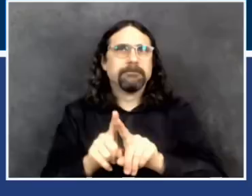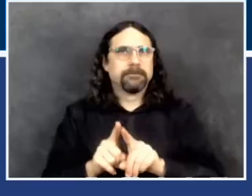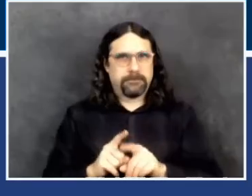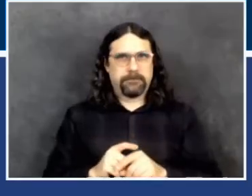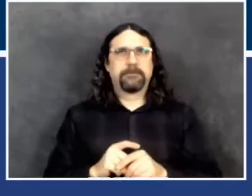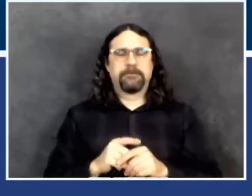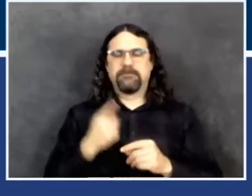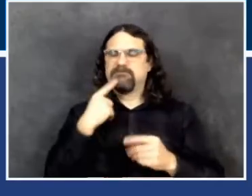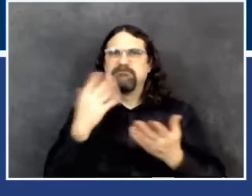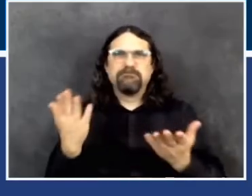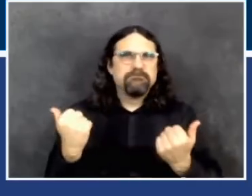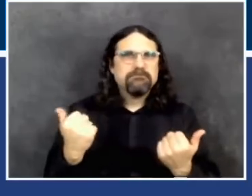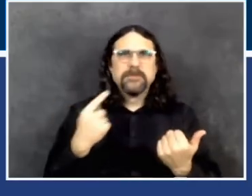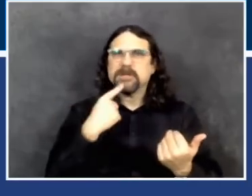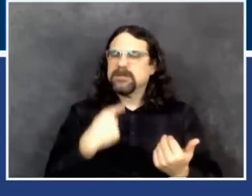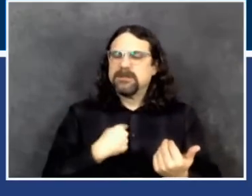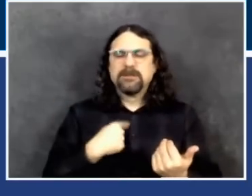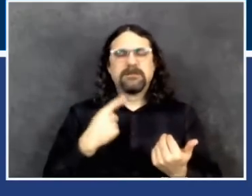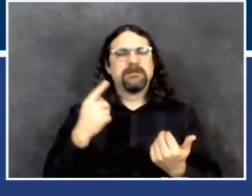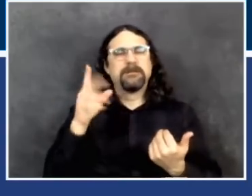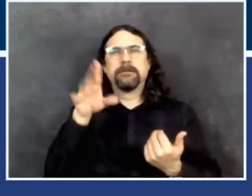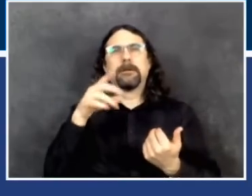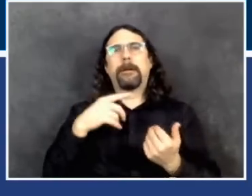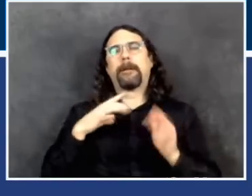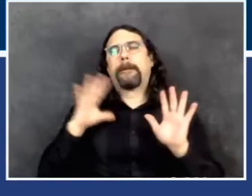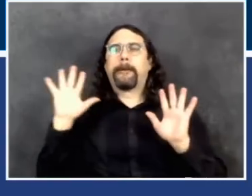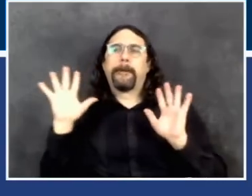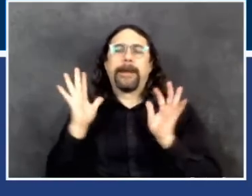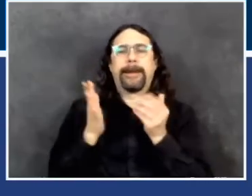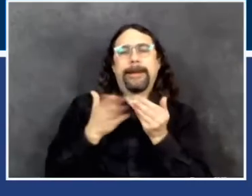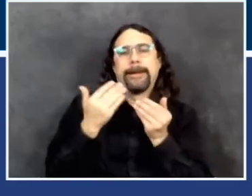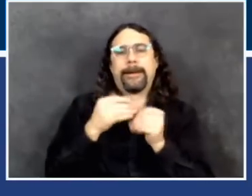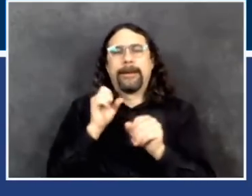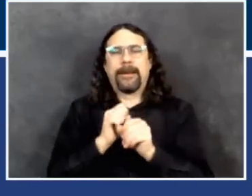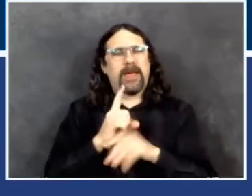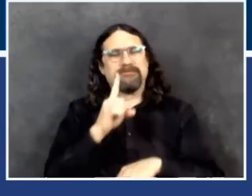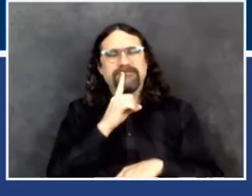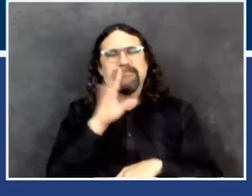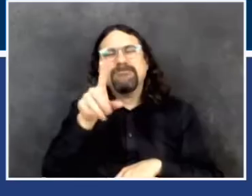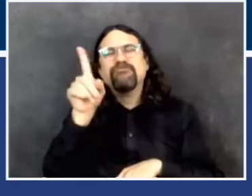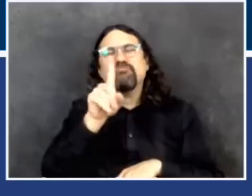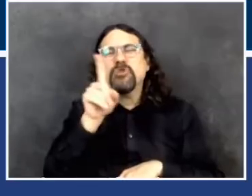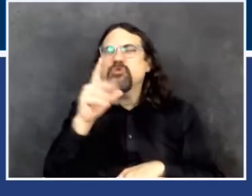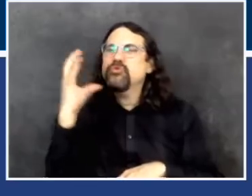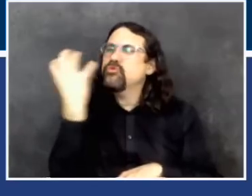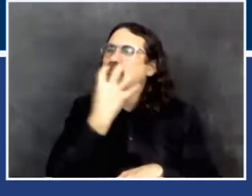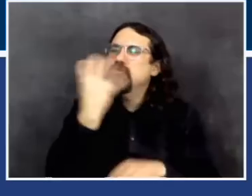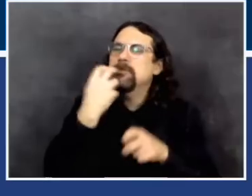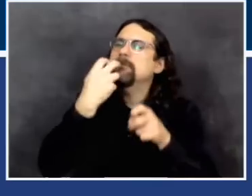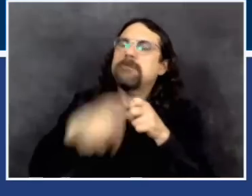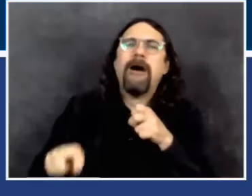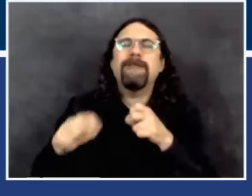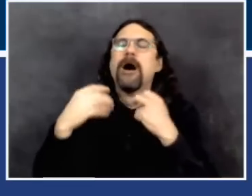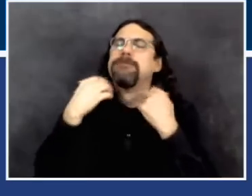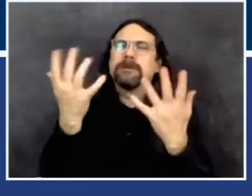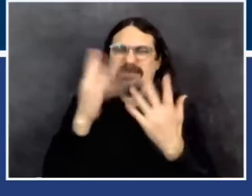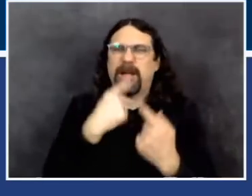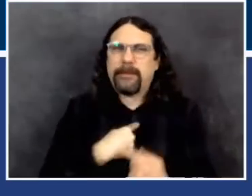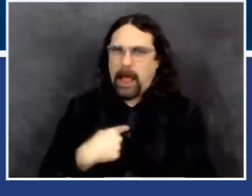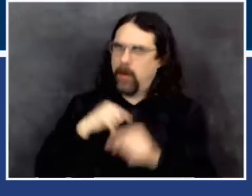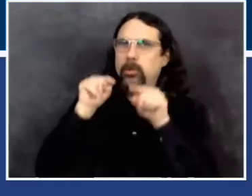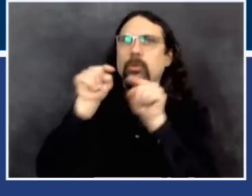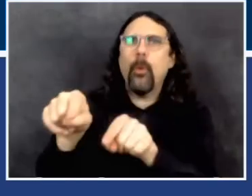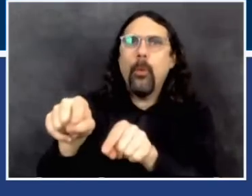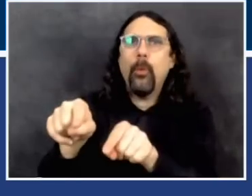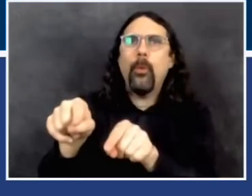immediately, including some medics who had served our nation in Afghanistan. So these are folks who have been through a lot, who